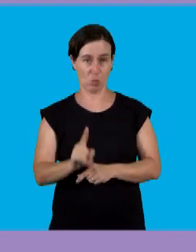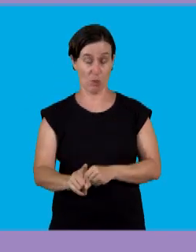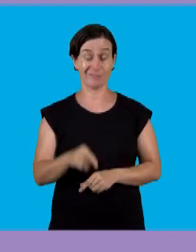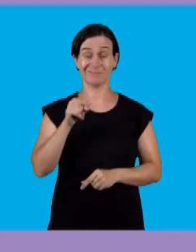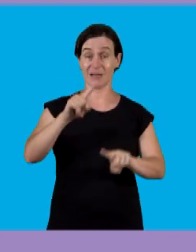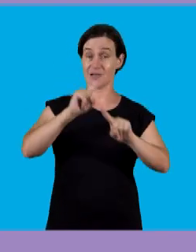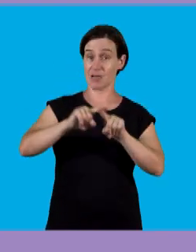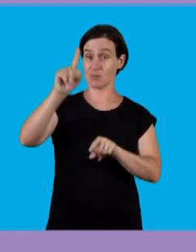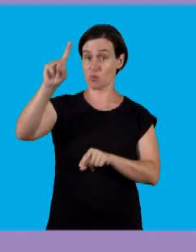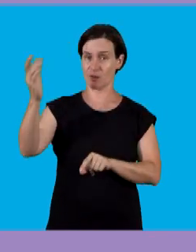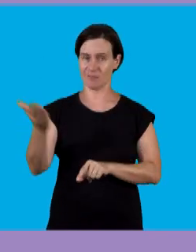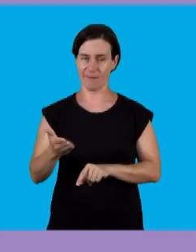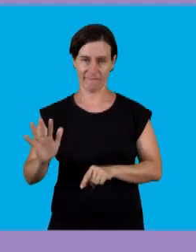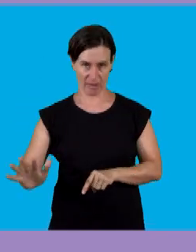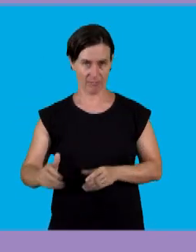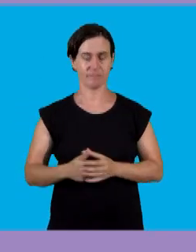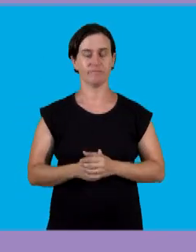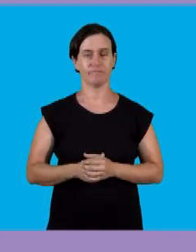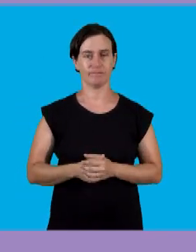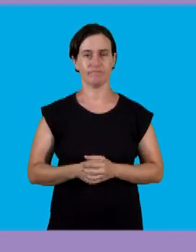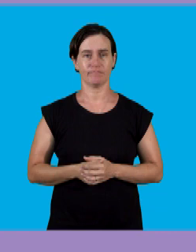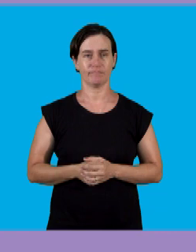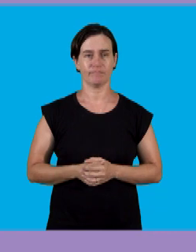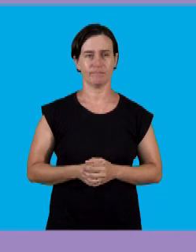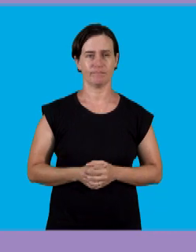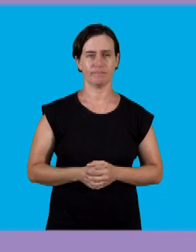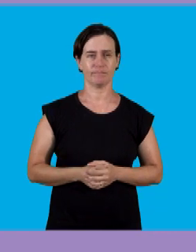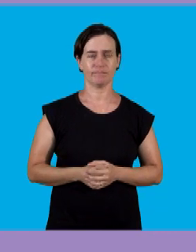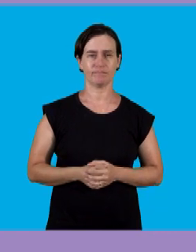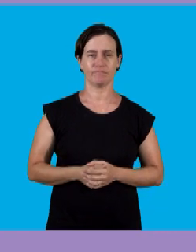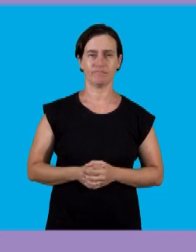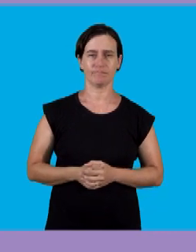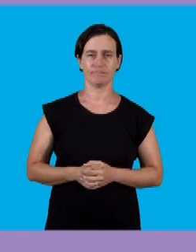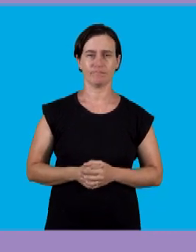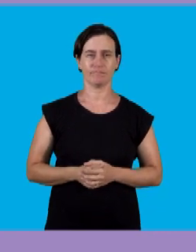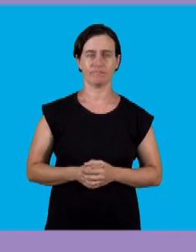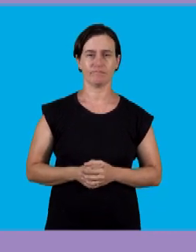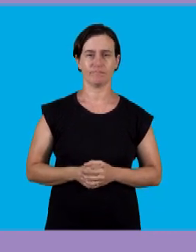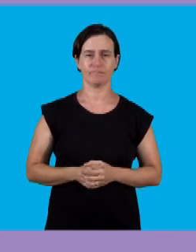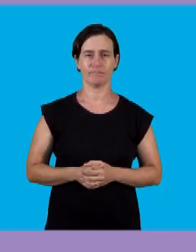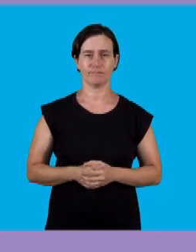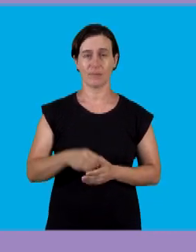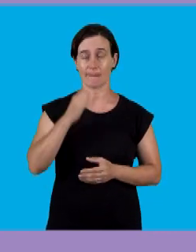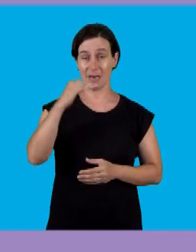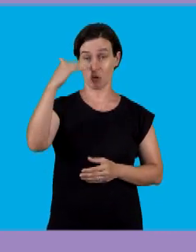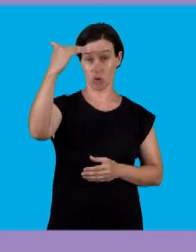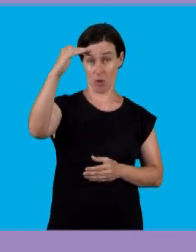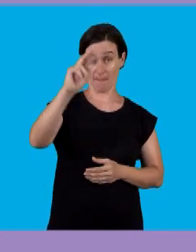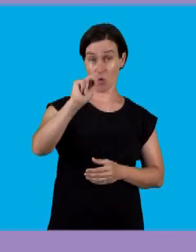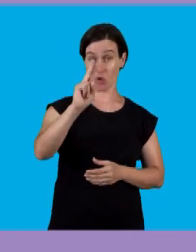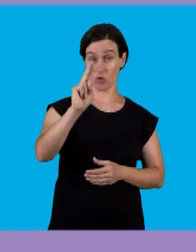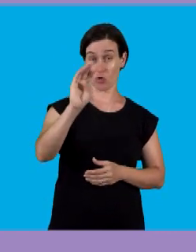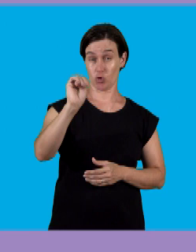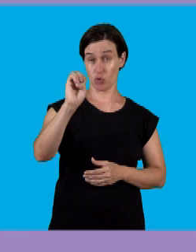by 1/5. And since we are multiplying two fractions, the numerator multiplied by